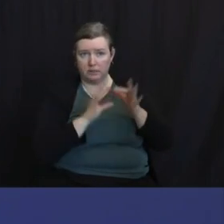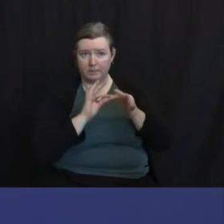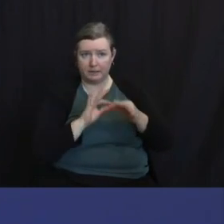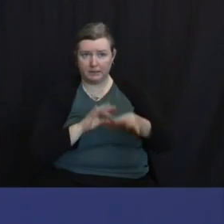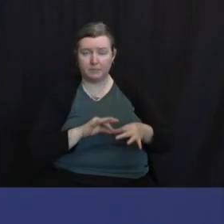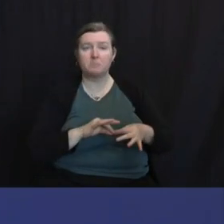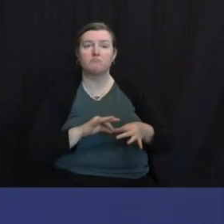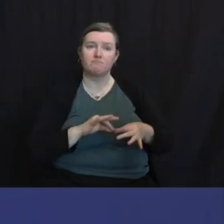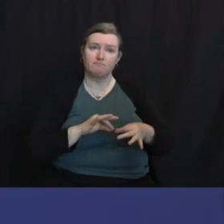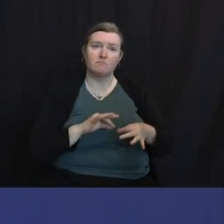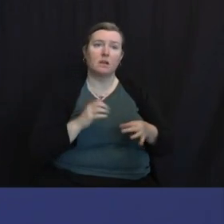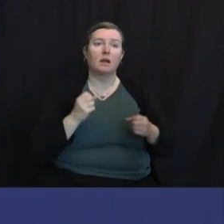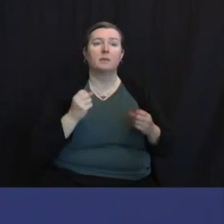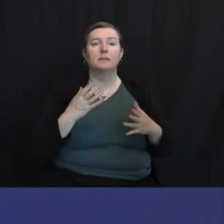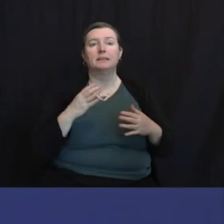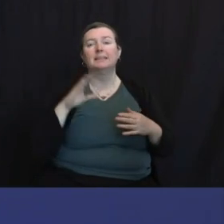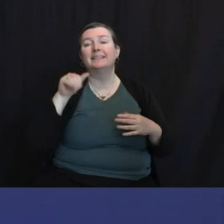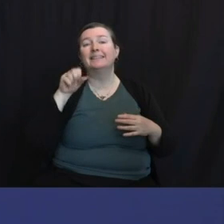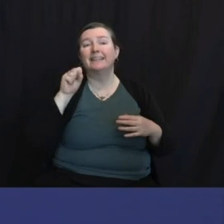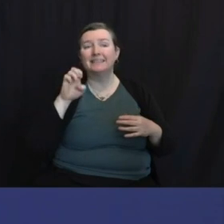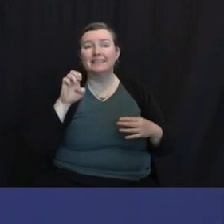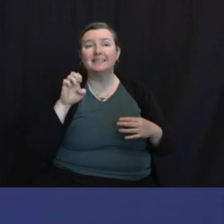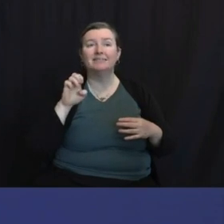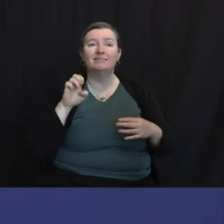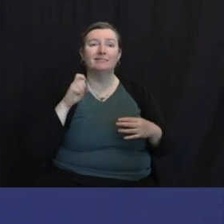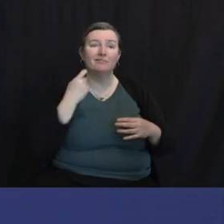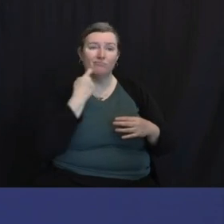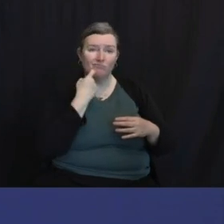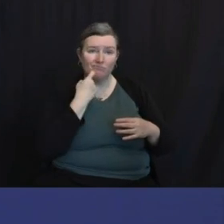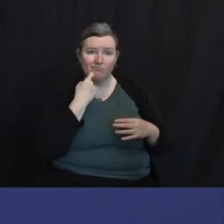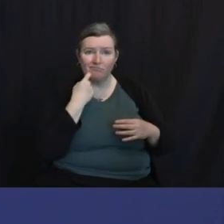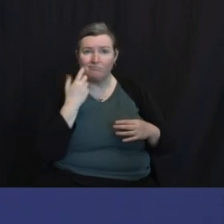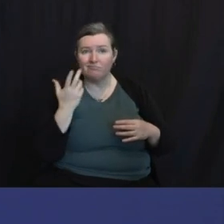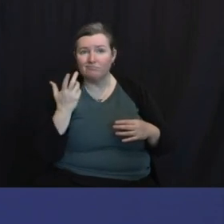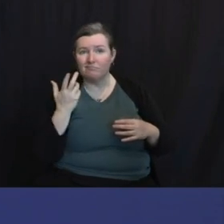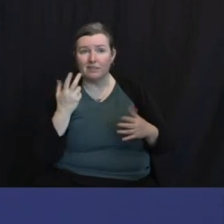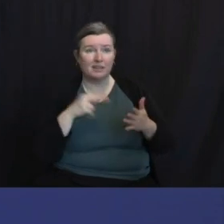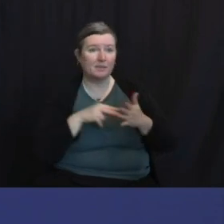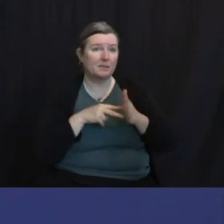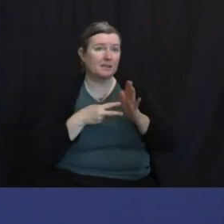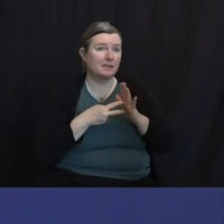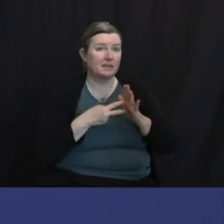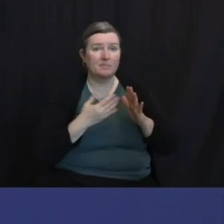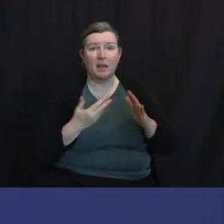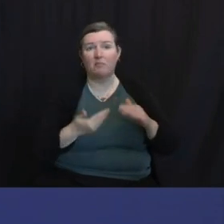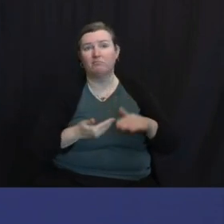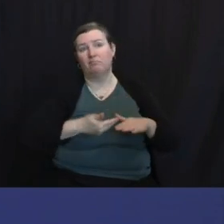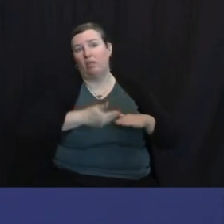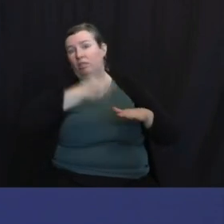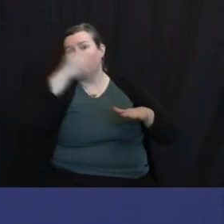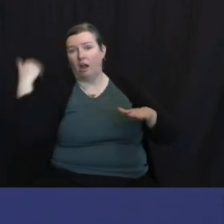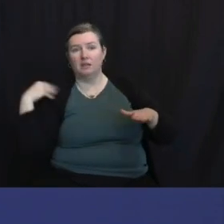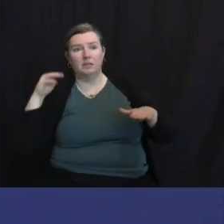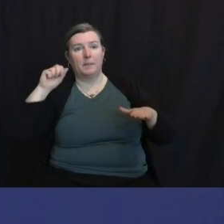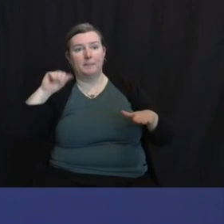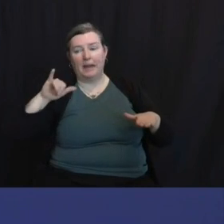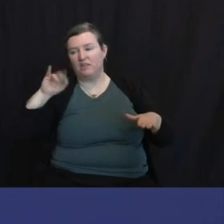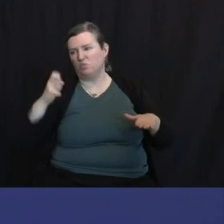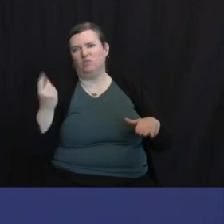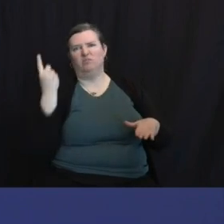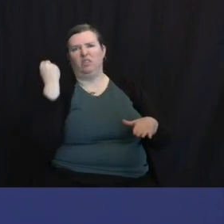of late, in fact, of late being like as far back as last May or June, with exceptions when there